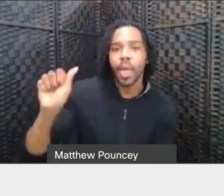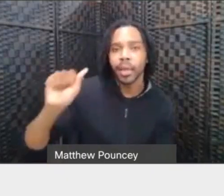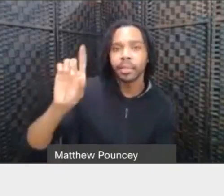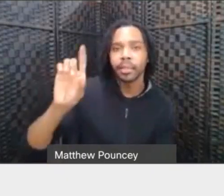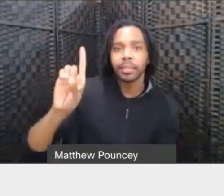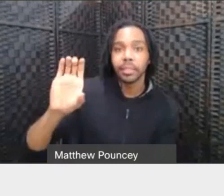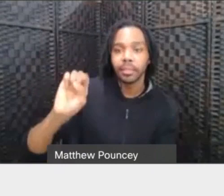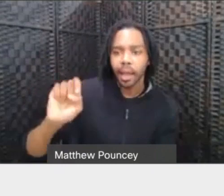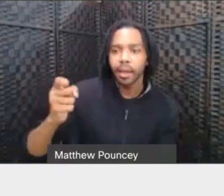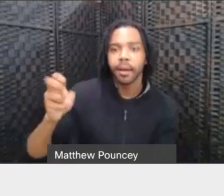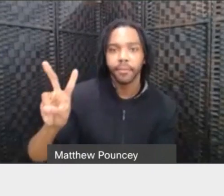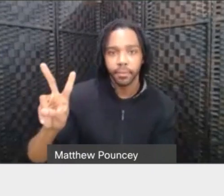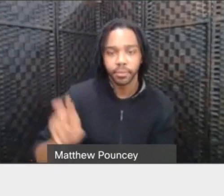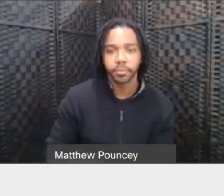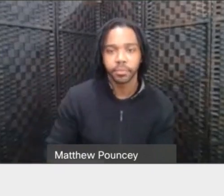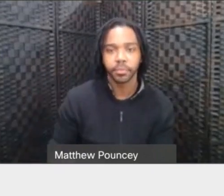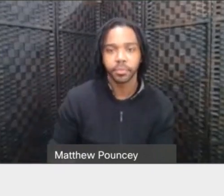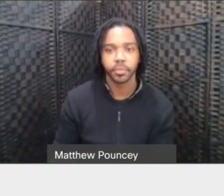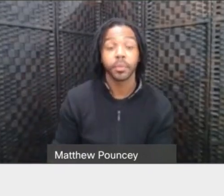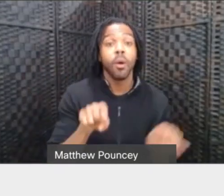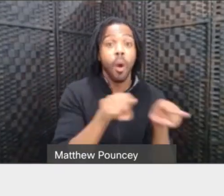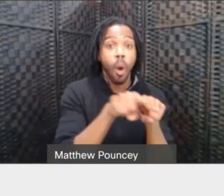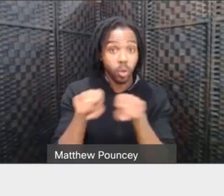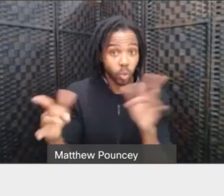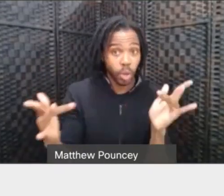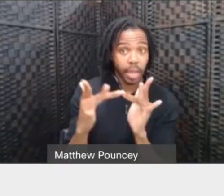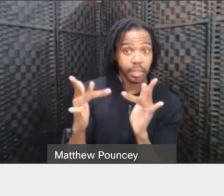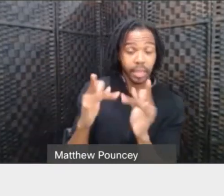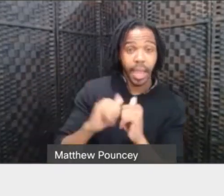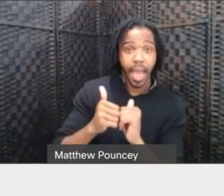dc.gov. They can also be reached by phone at